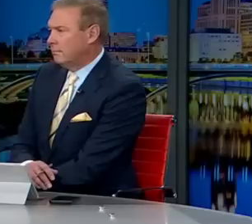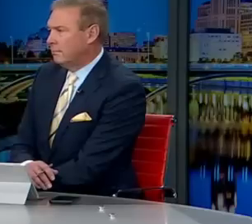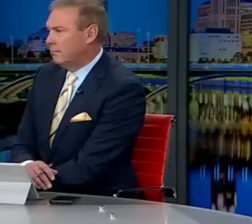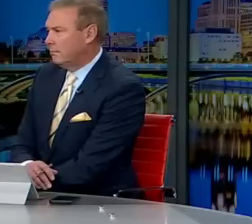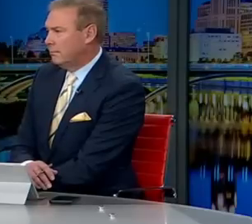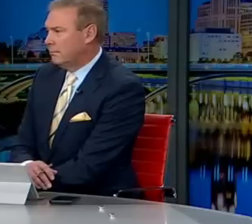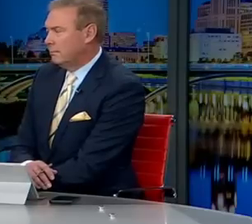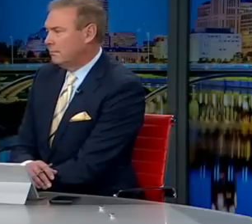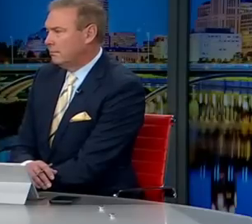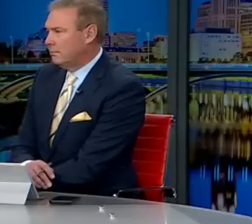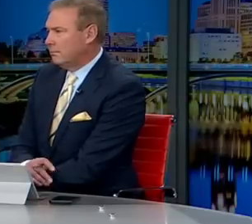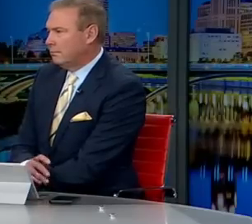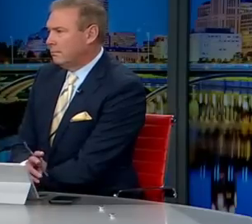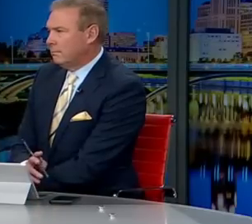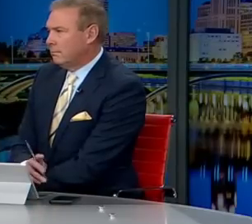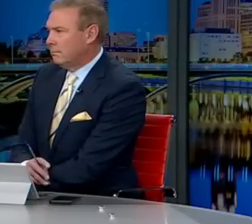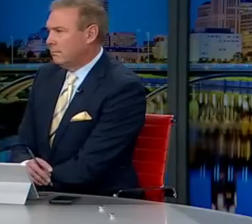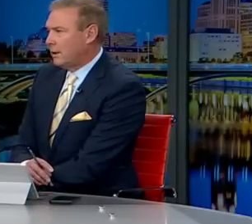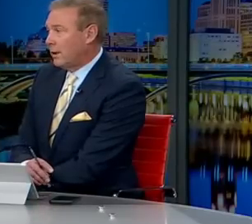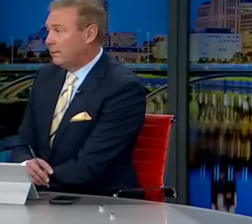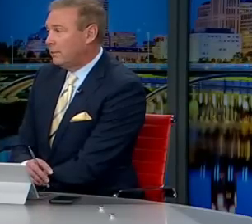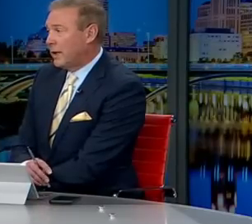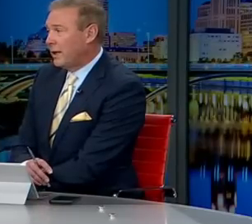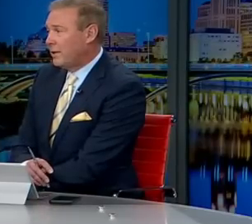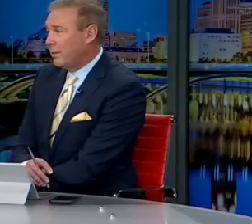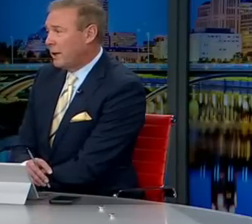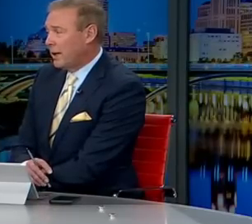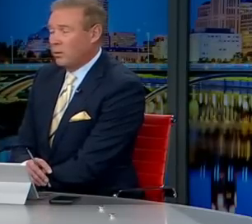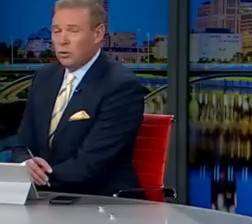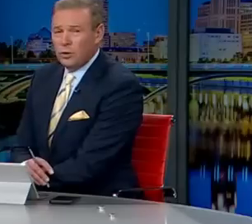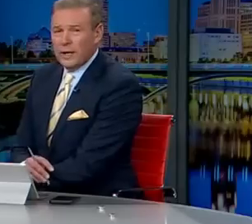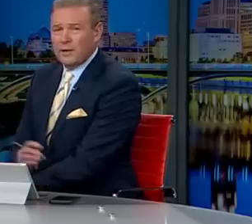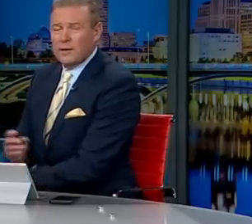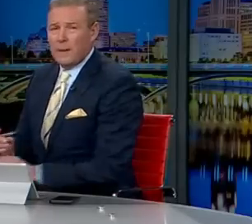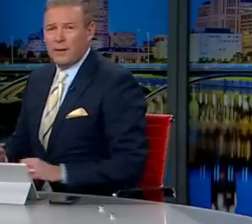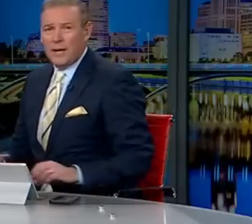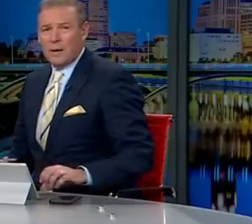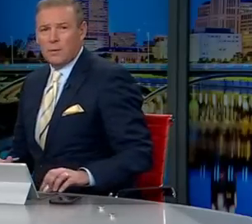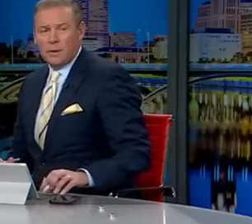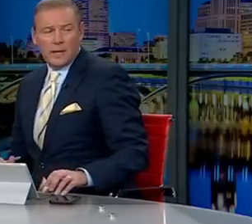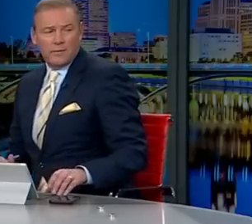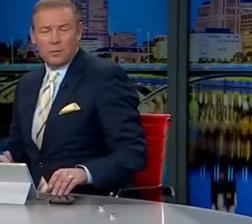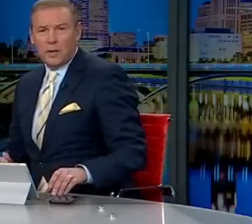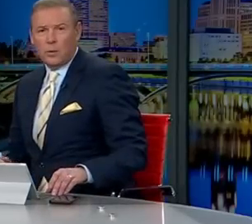that's Lake, Lorain, and Montgomery County. All right, we got a lot to unpack. We'll do that at the top